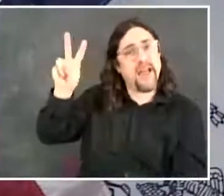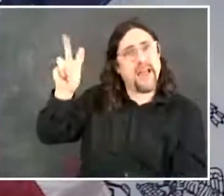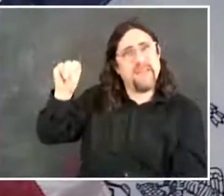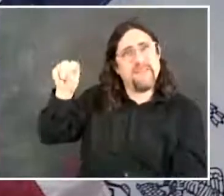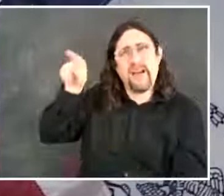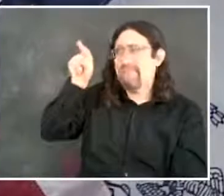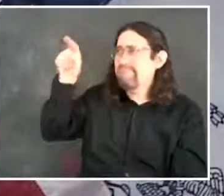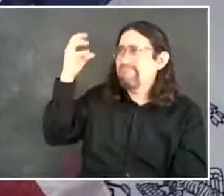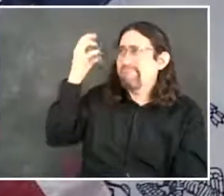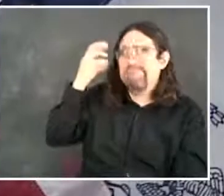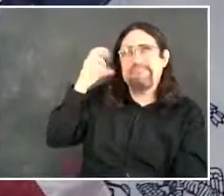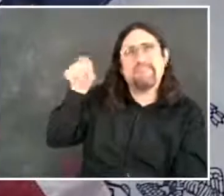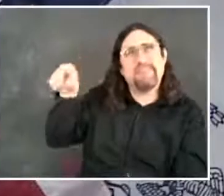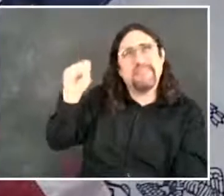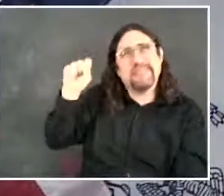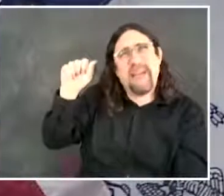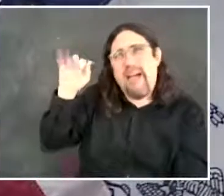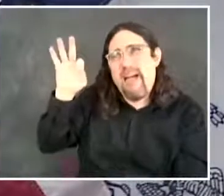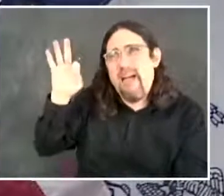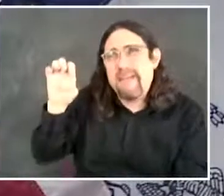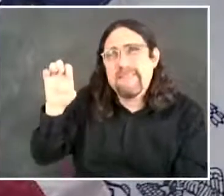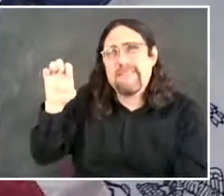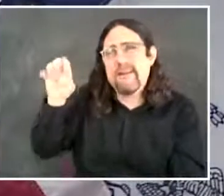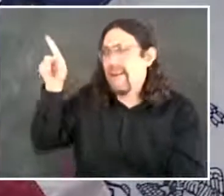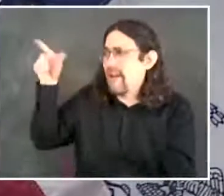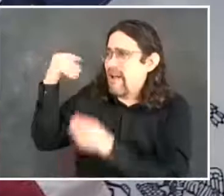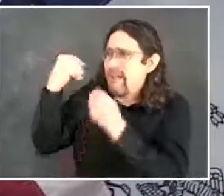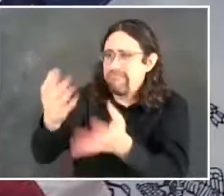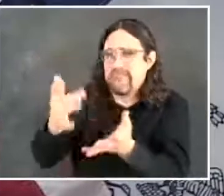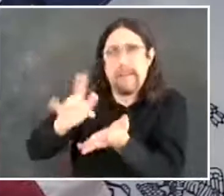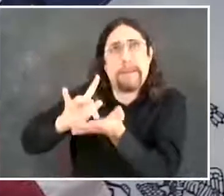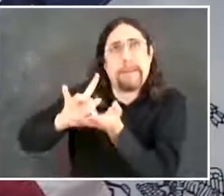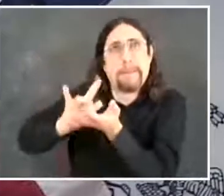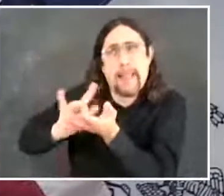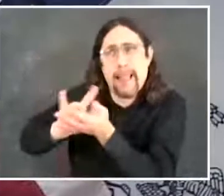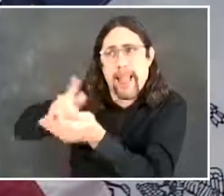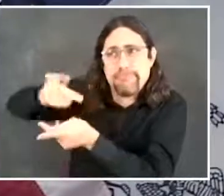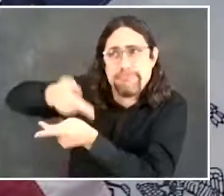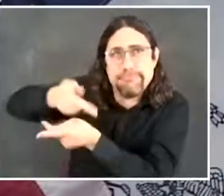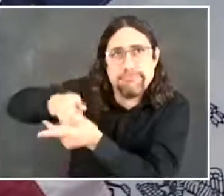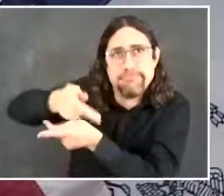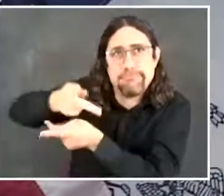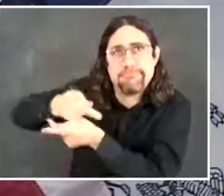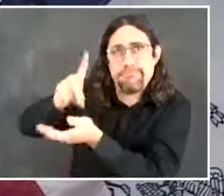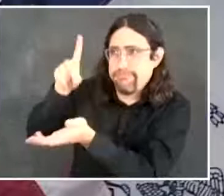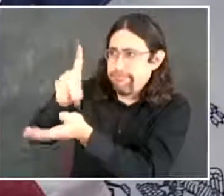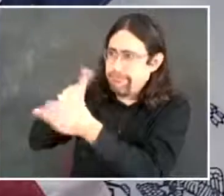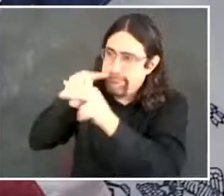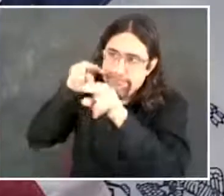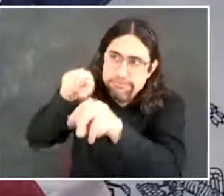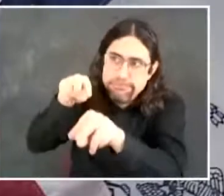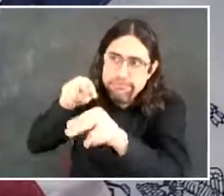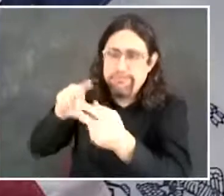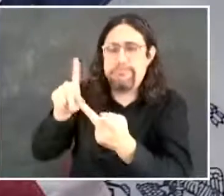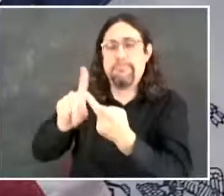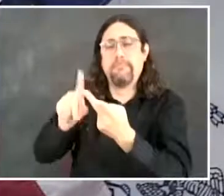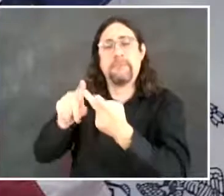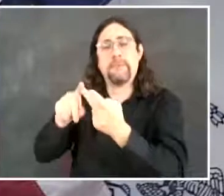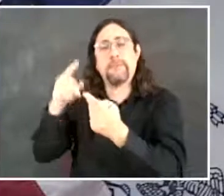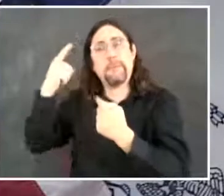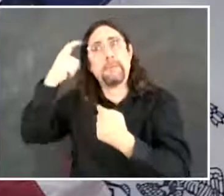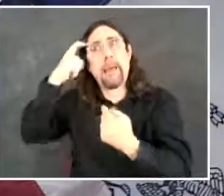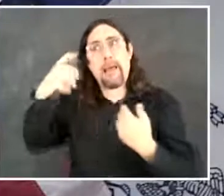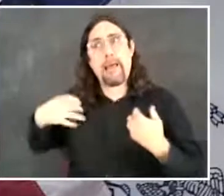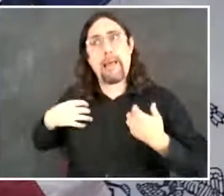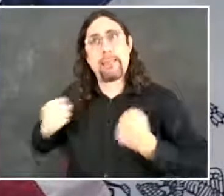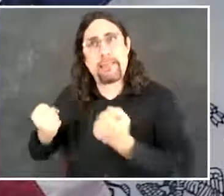they are not, when you say congregate, in my mind, it talks about the much bigger facilities. I would not put safe havens in that same definition, but